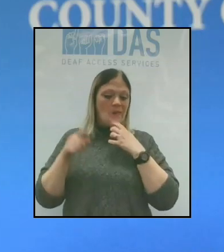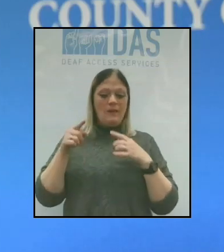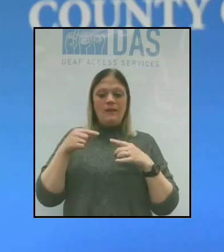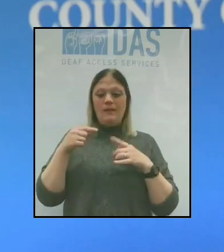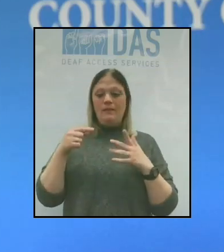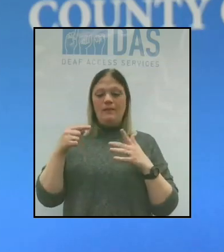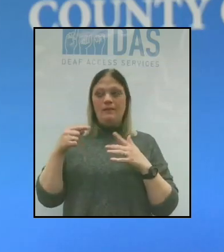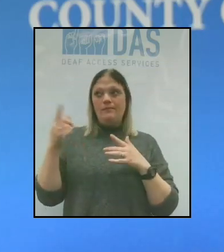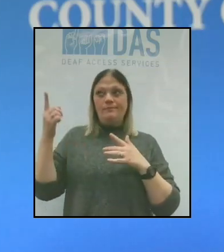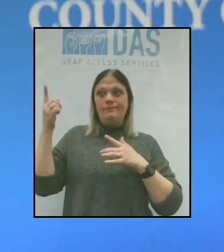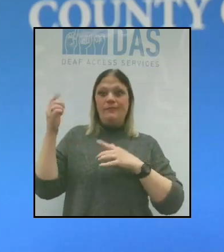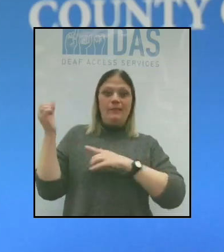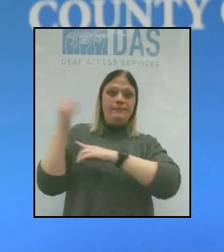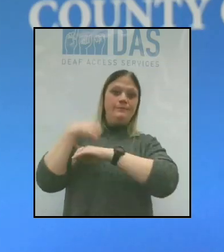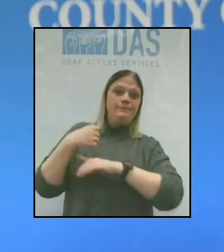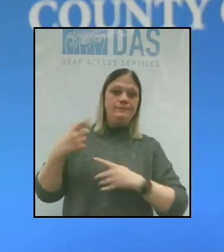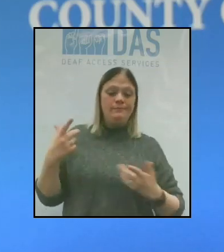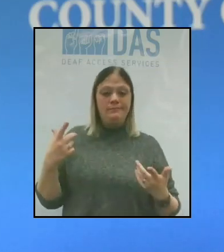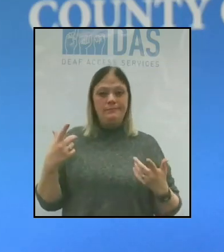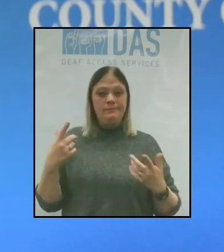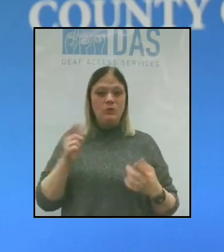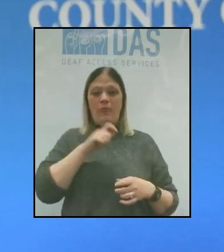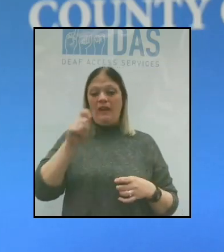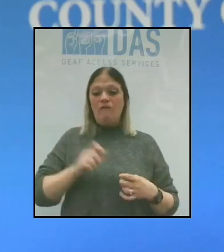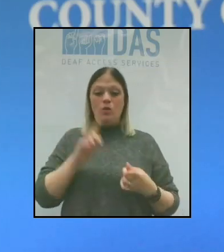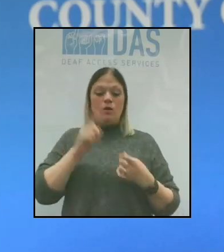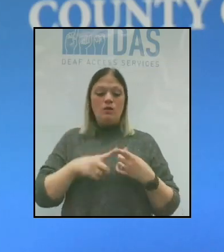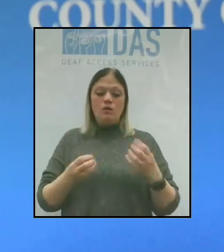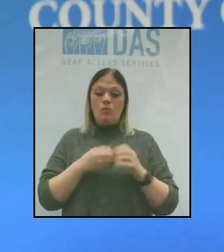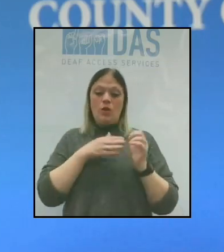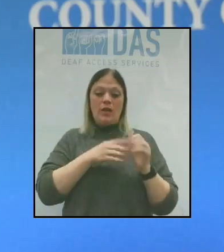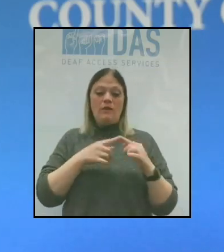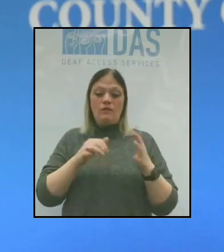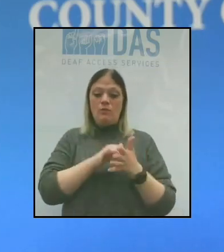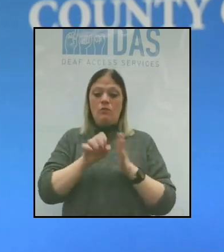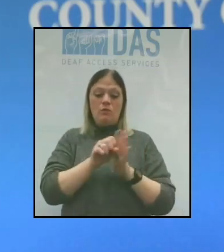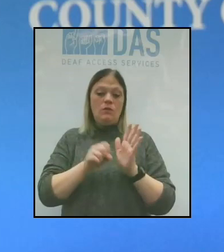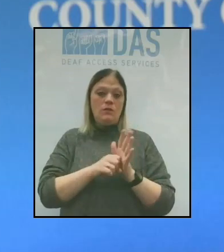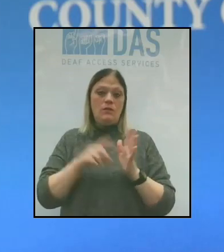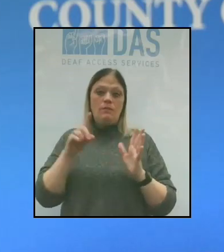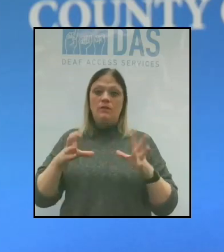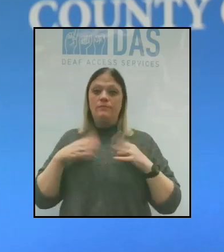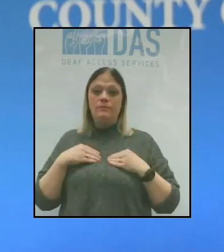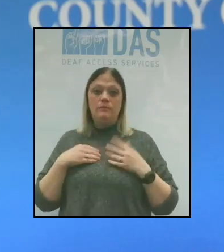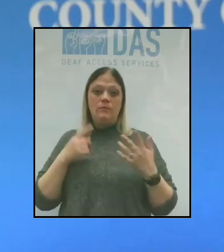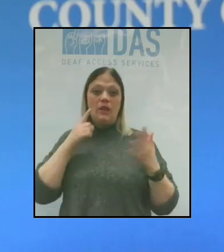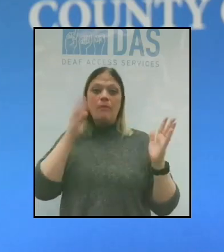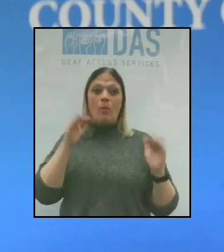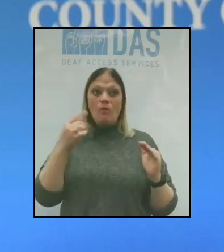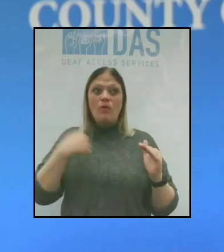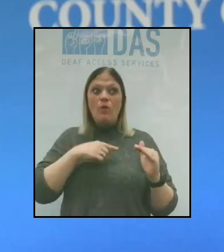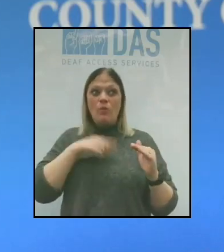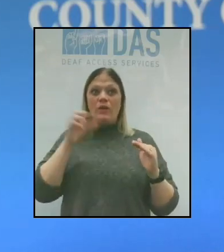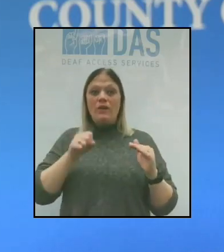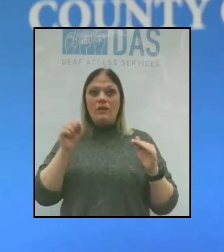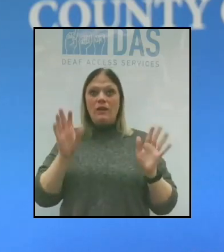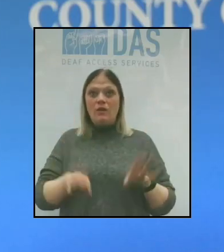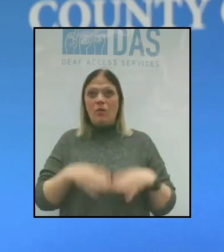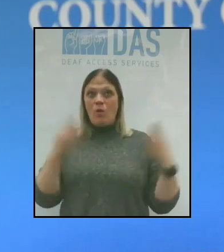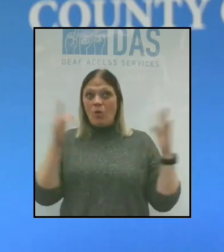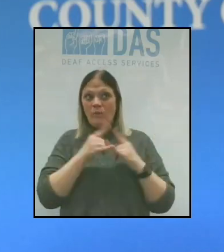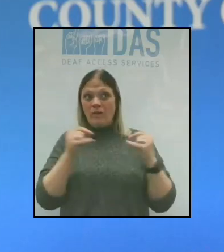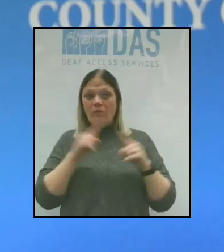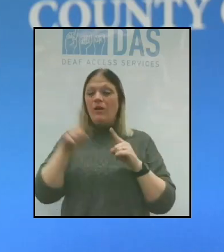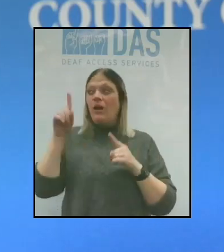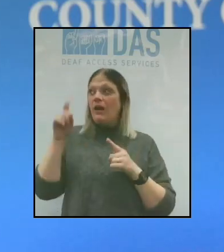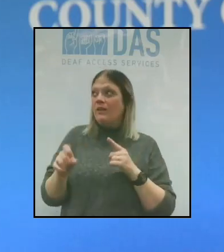of a rule, and therefore, until we get further guidance from New York State, we are in that same position. I'm hopeful that we'll be able to lift the campground order, but we need the approval